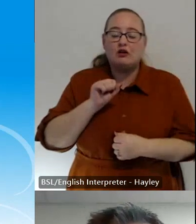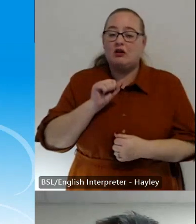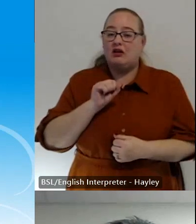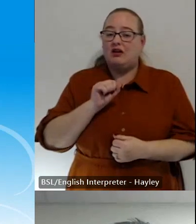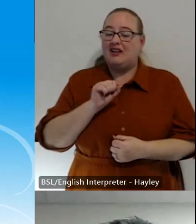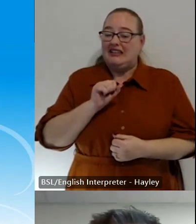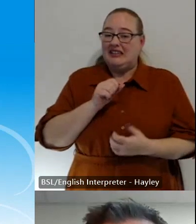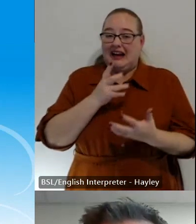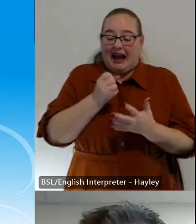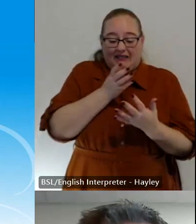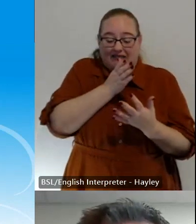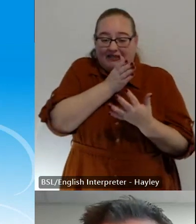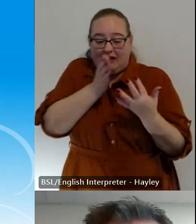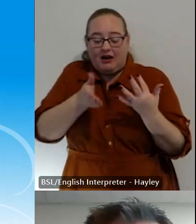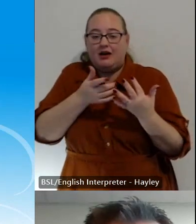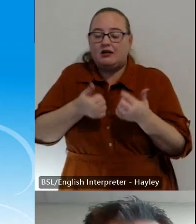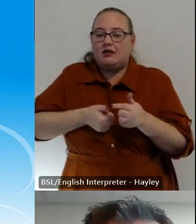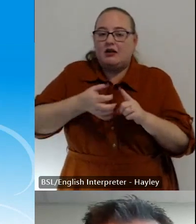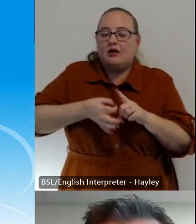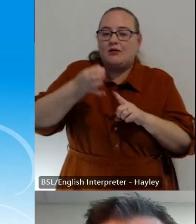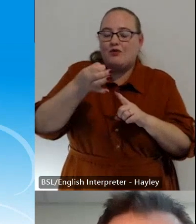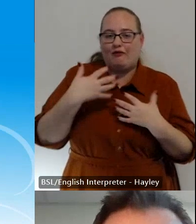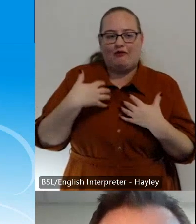country. And we're talking about airborne